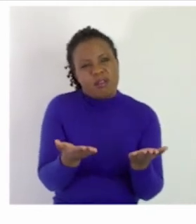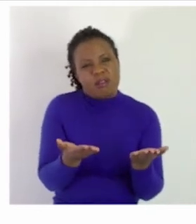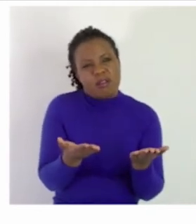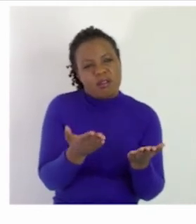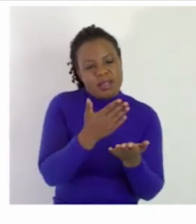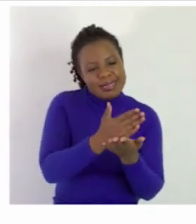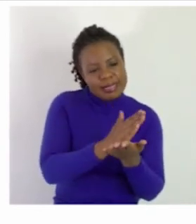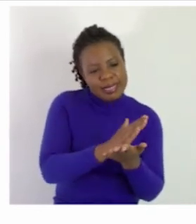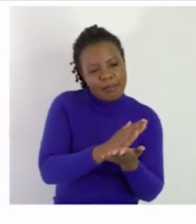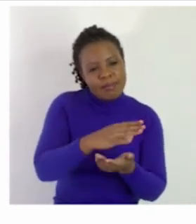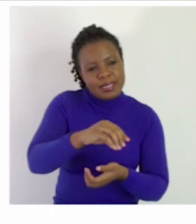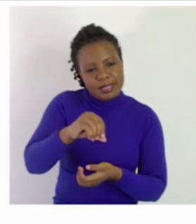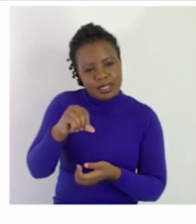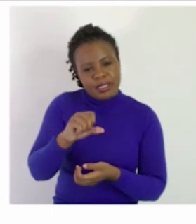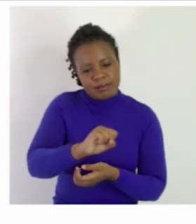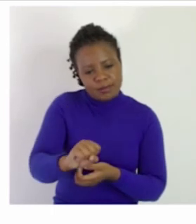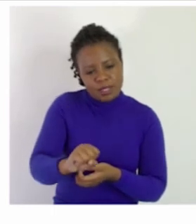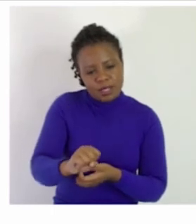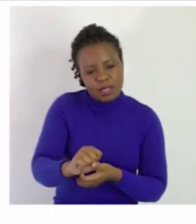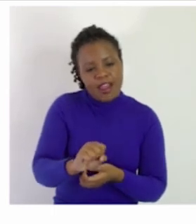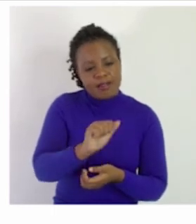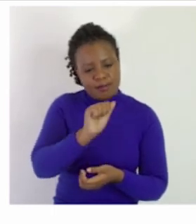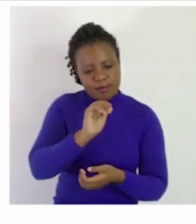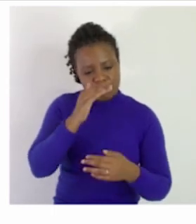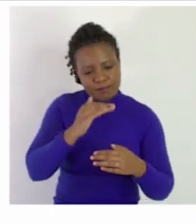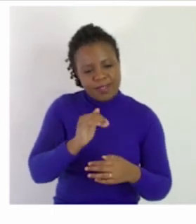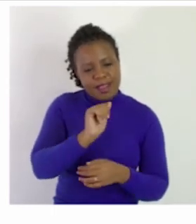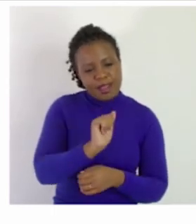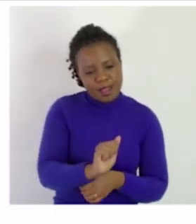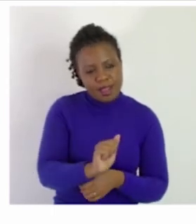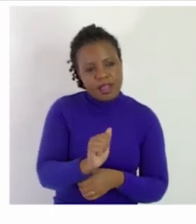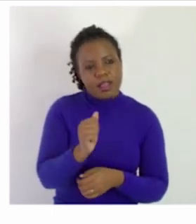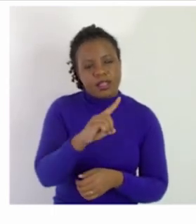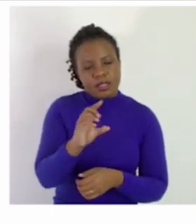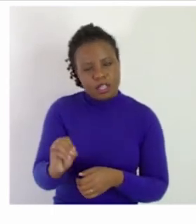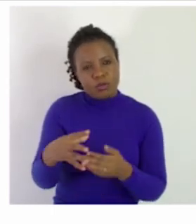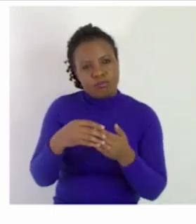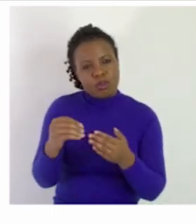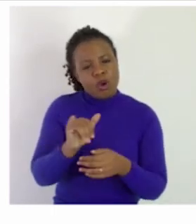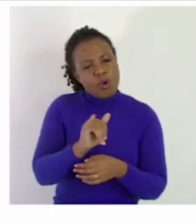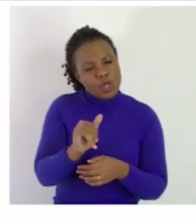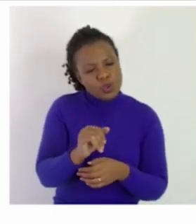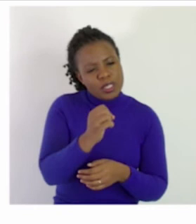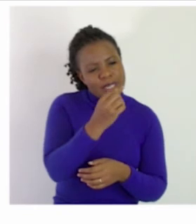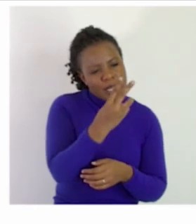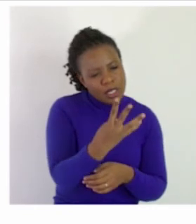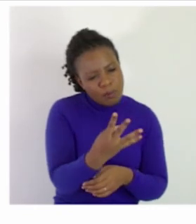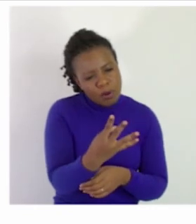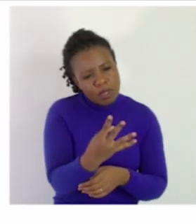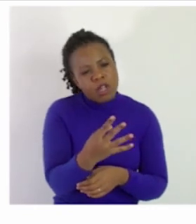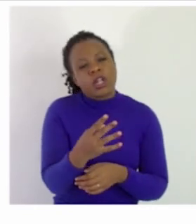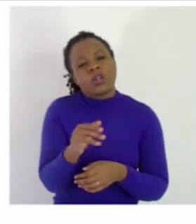sand and a $10 note. Which one is countable and which one is not